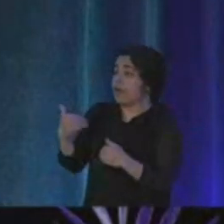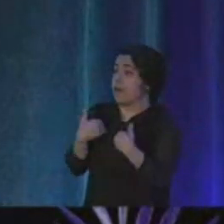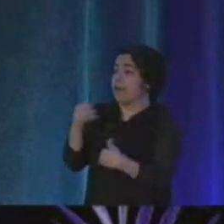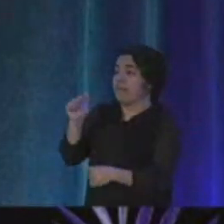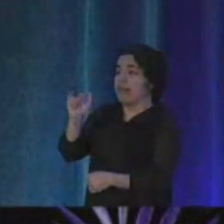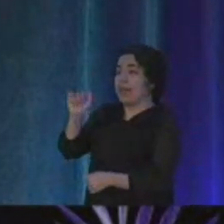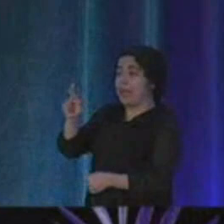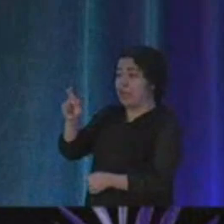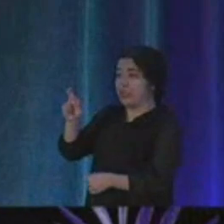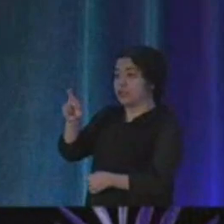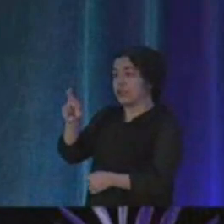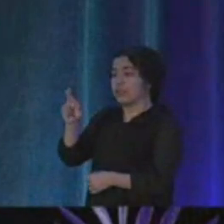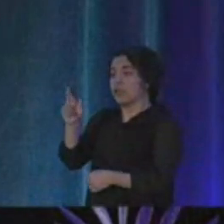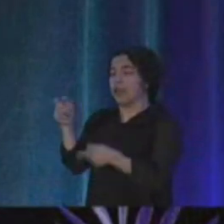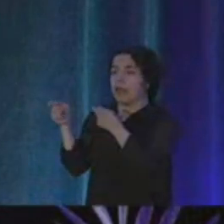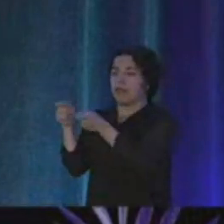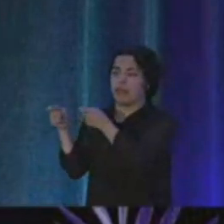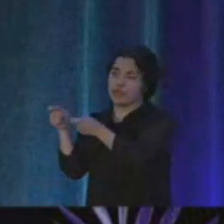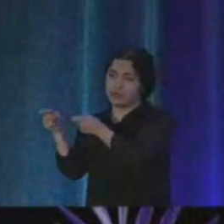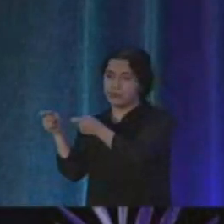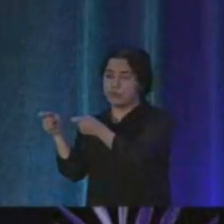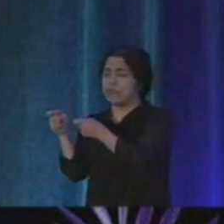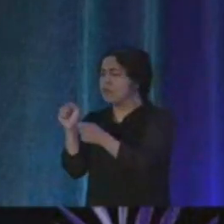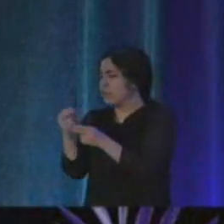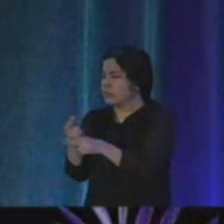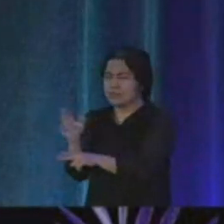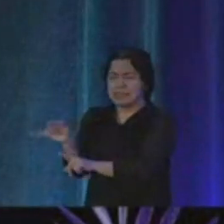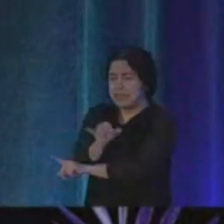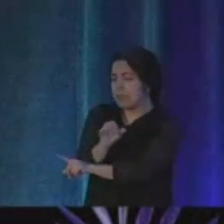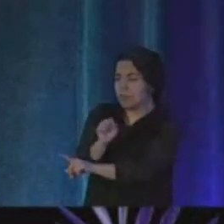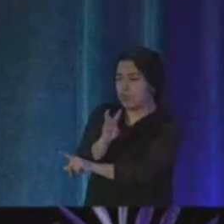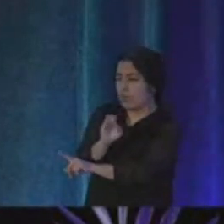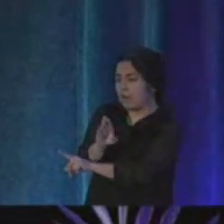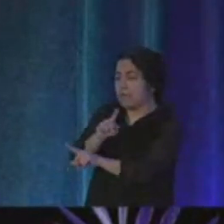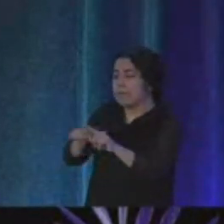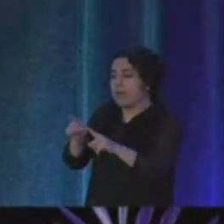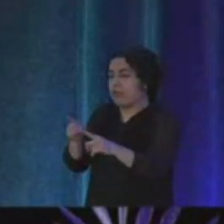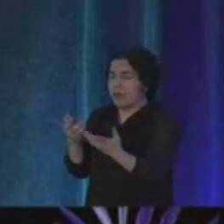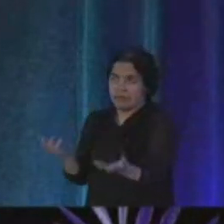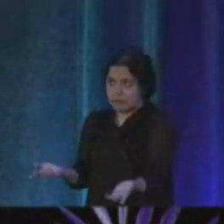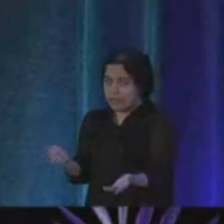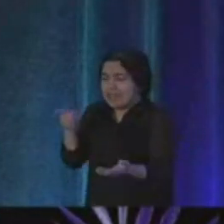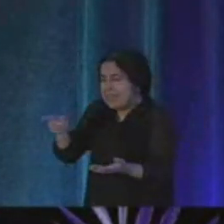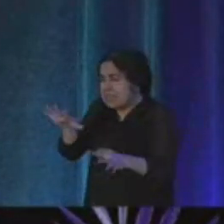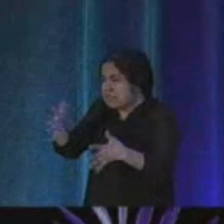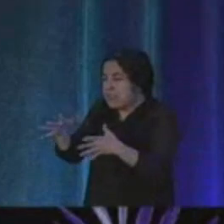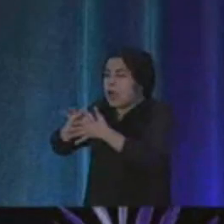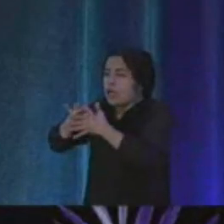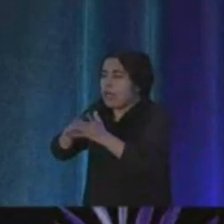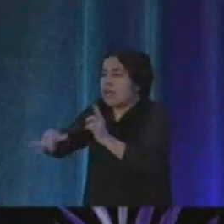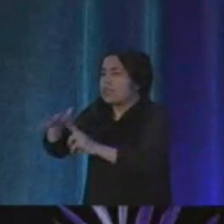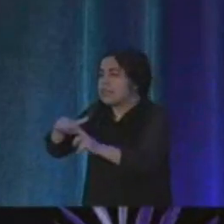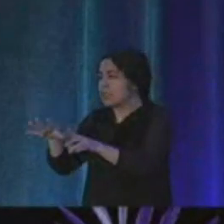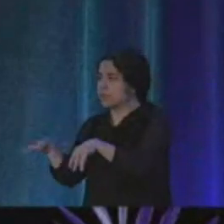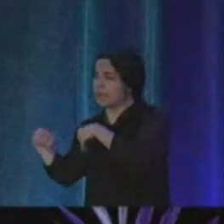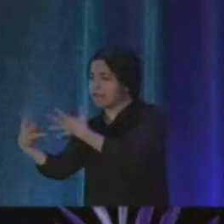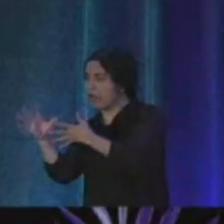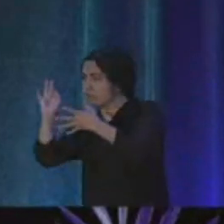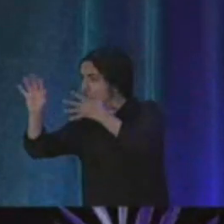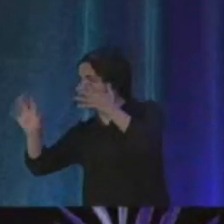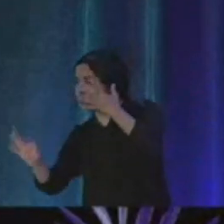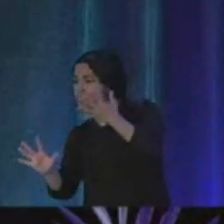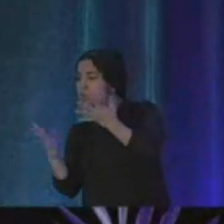handler. Obviously, you can do these things with web as well. At the end of the day, this is a sort of context provider, but in a